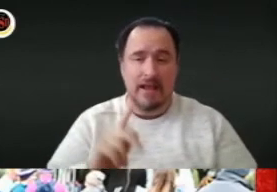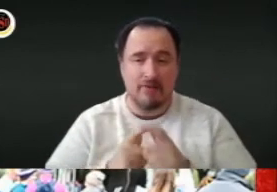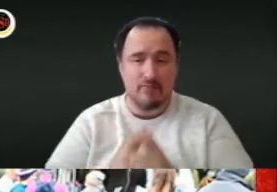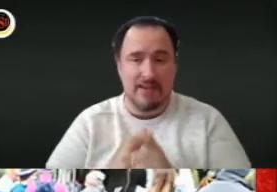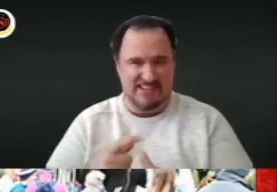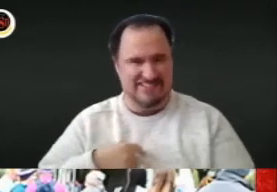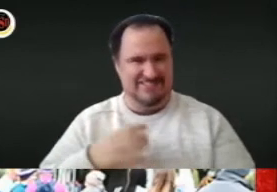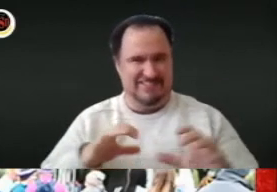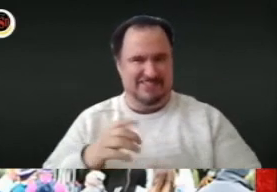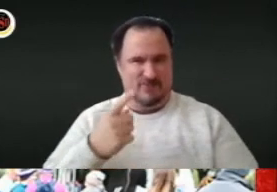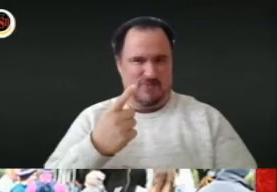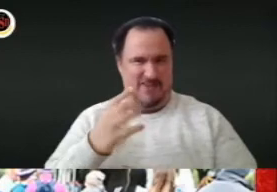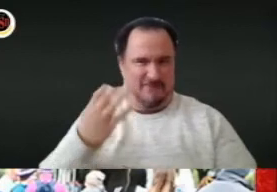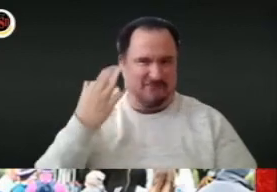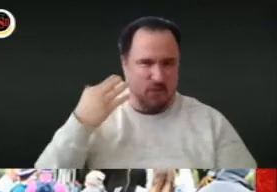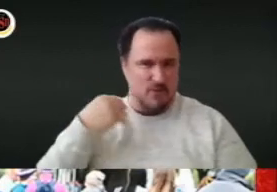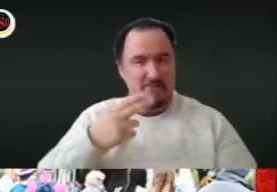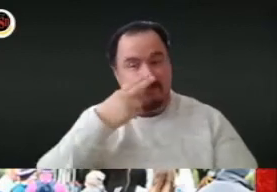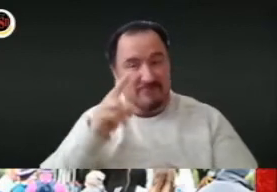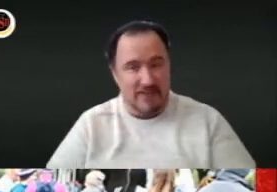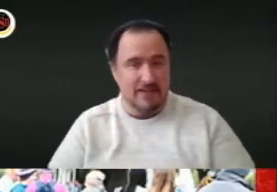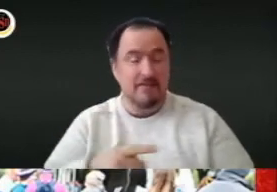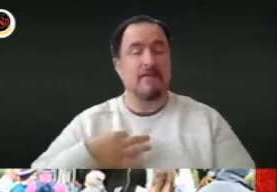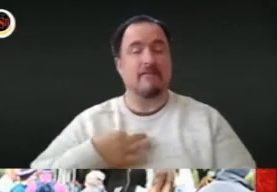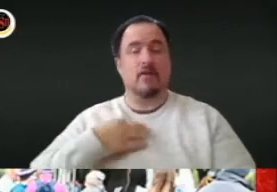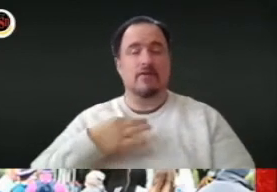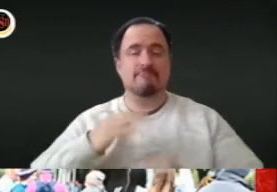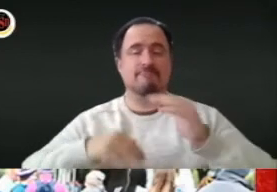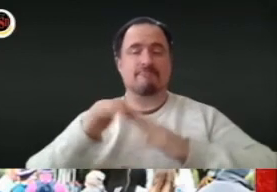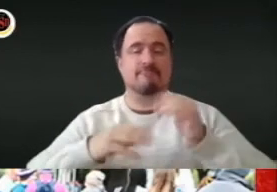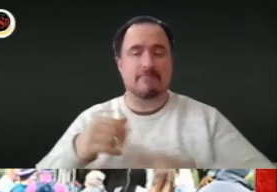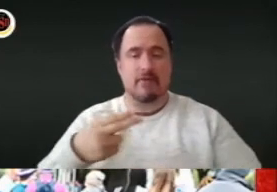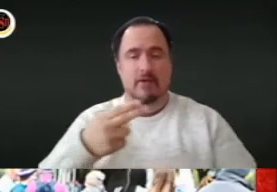You can volunteer at a 5K run. I did one before and it was fun.